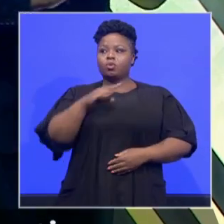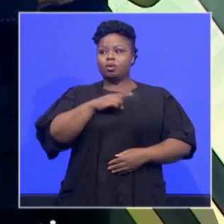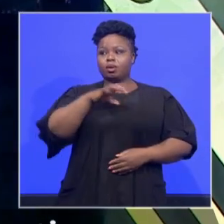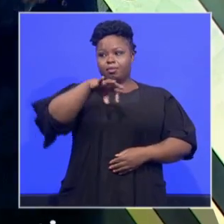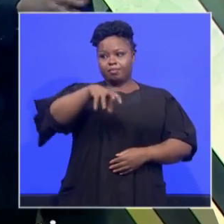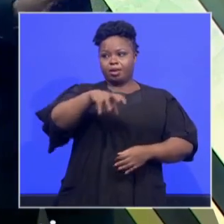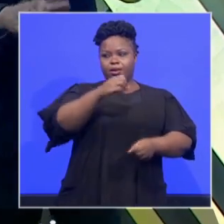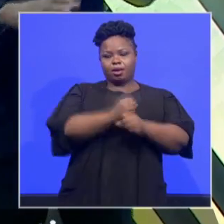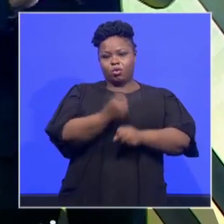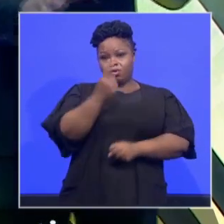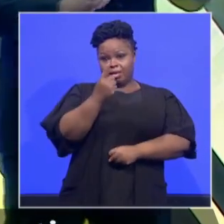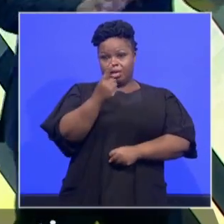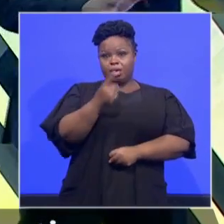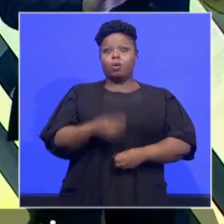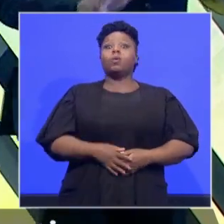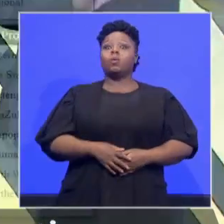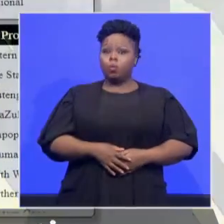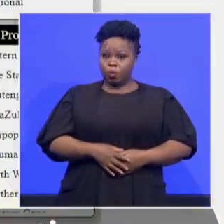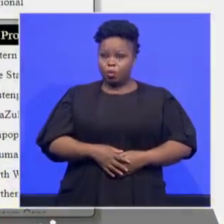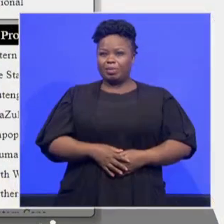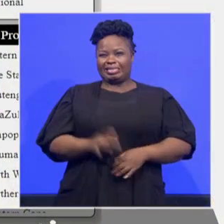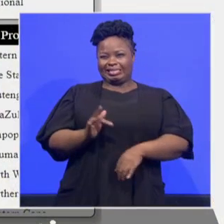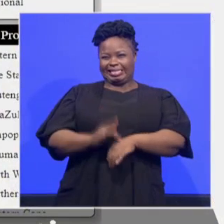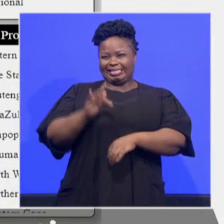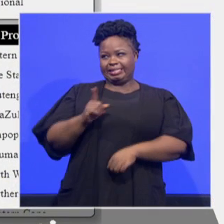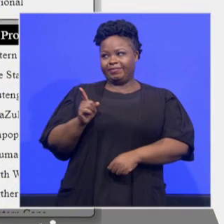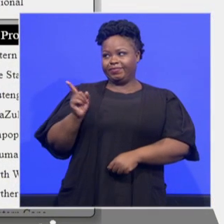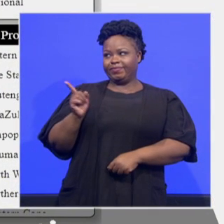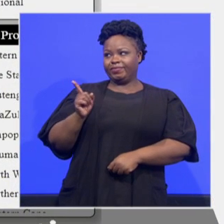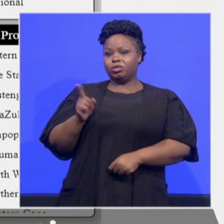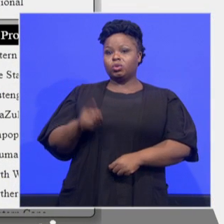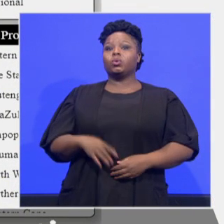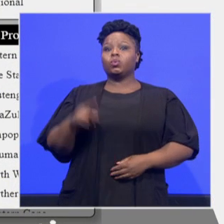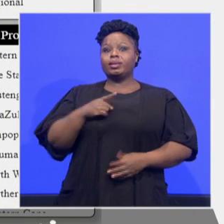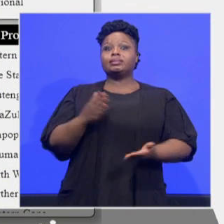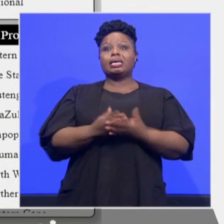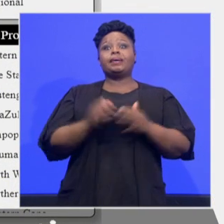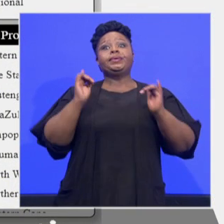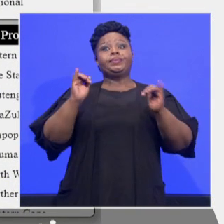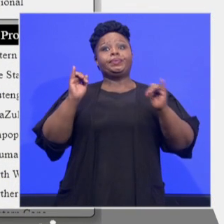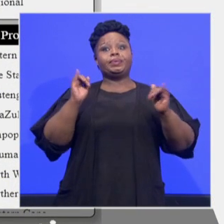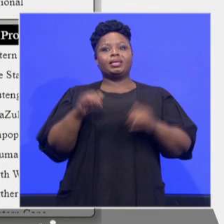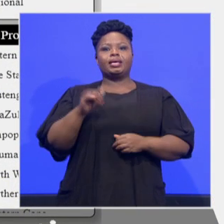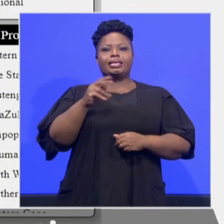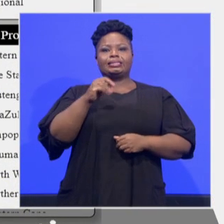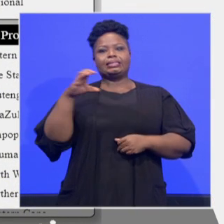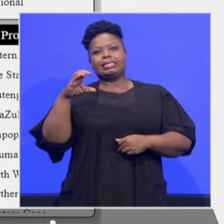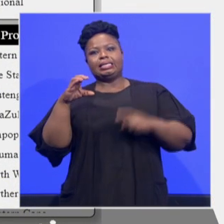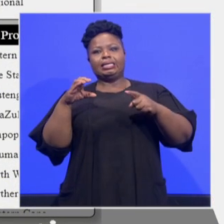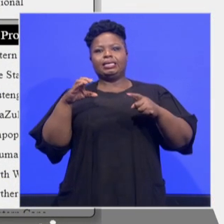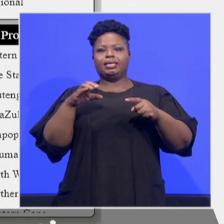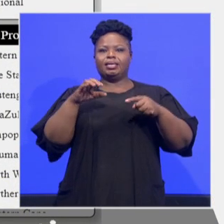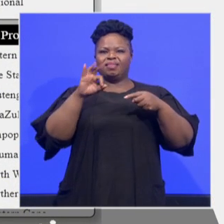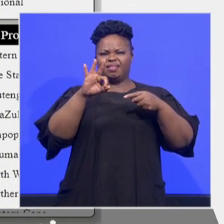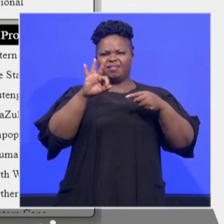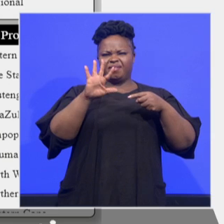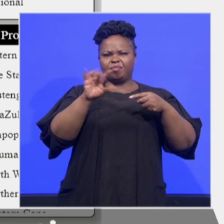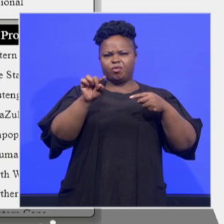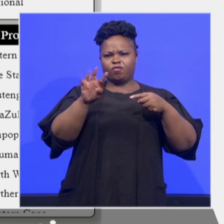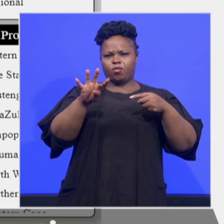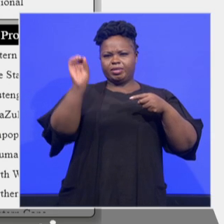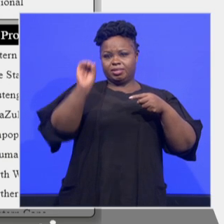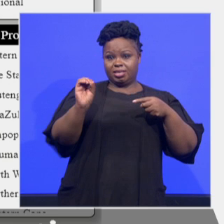that's quite volatile, and here we have to be quite sensitive to those levels of volatility. The ANC sitting there on